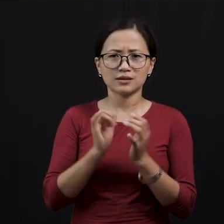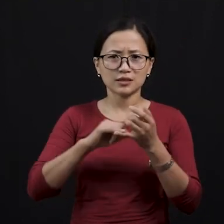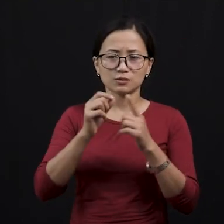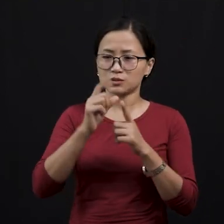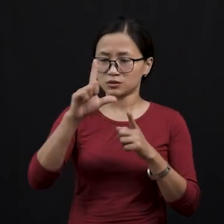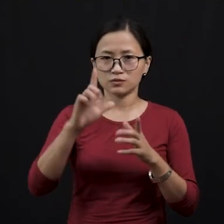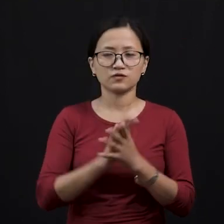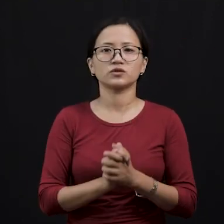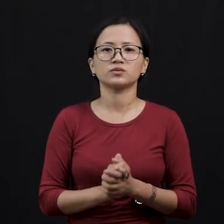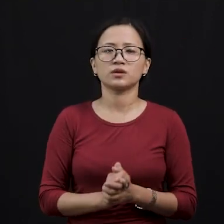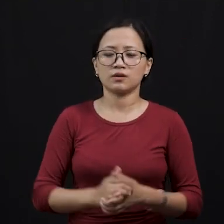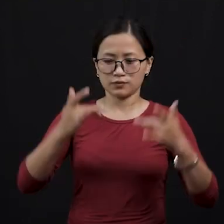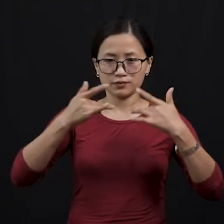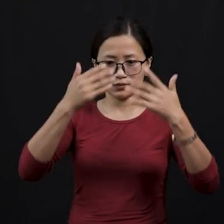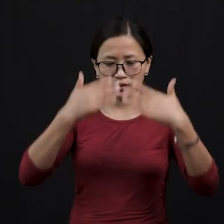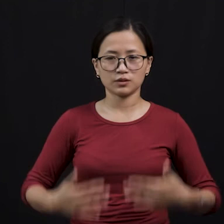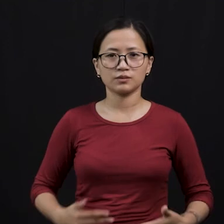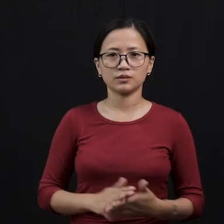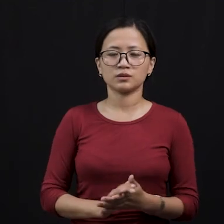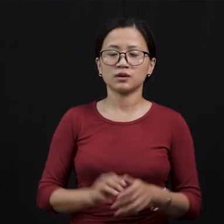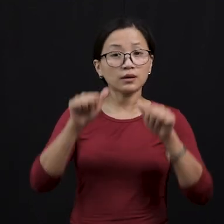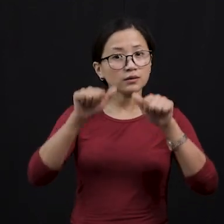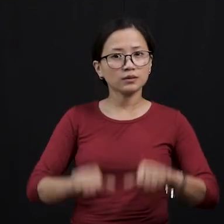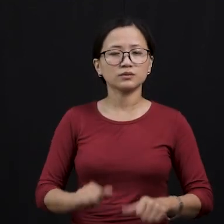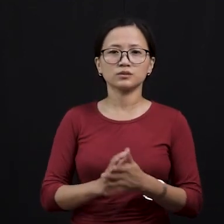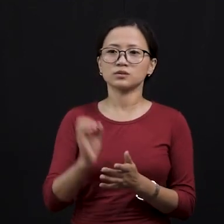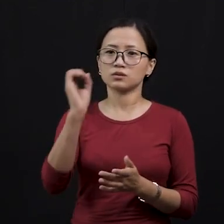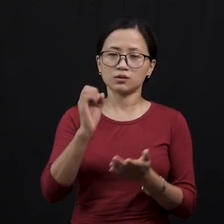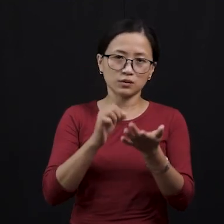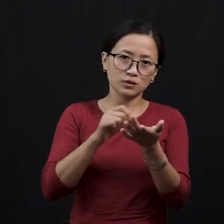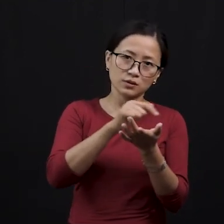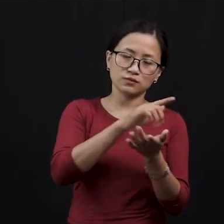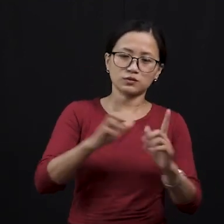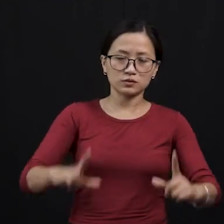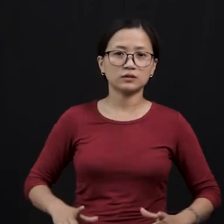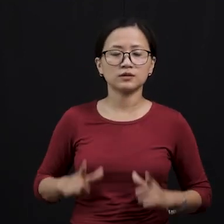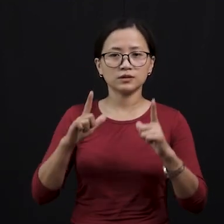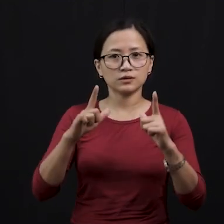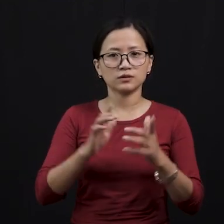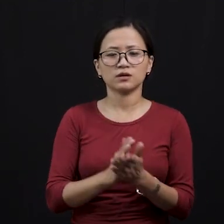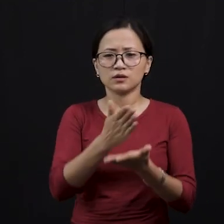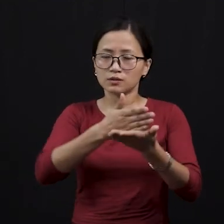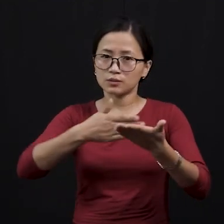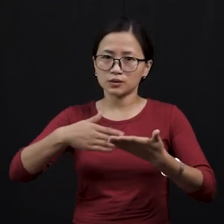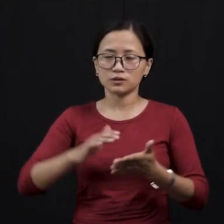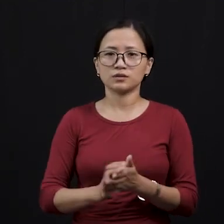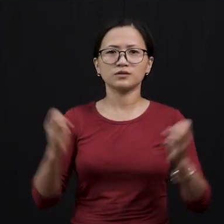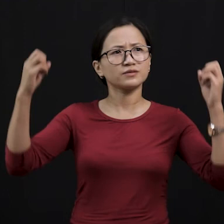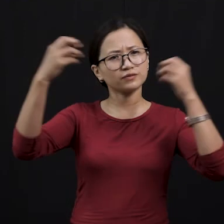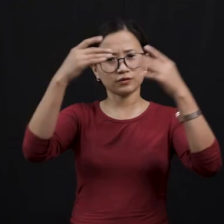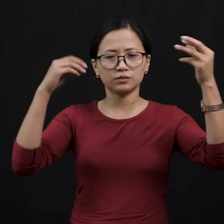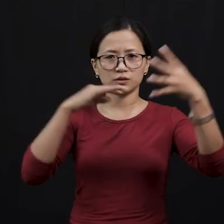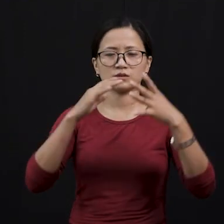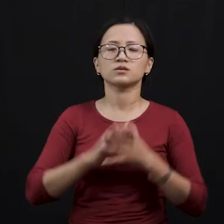or a specific habit which enables an organism to live in a particular environment is